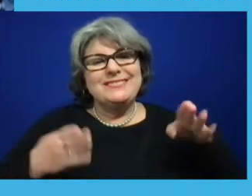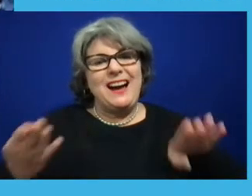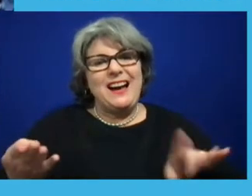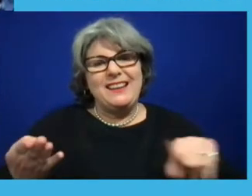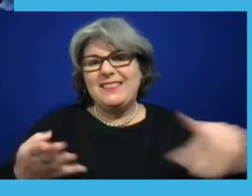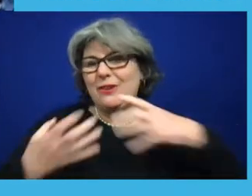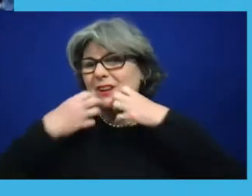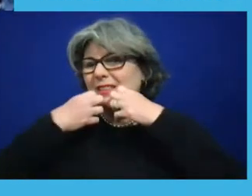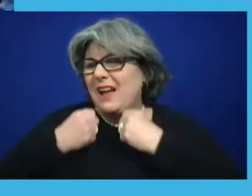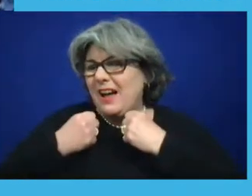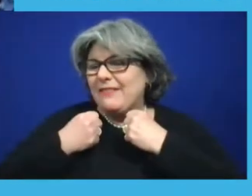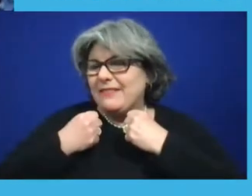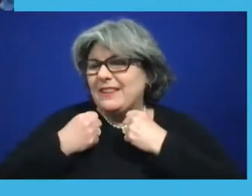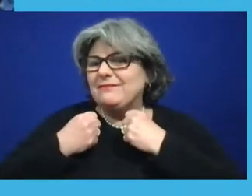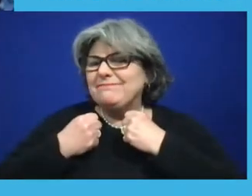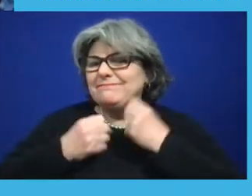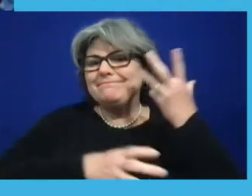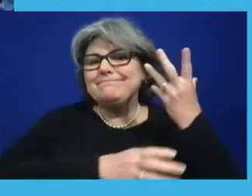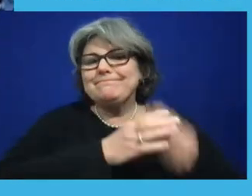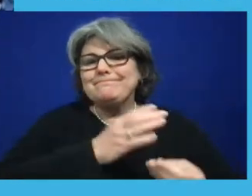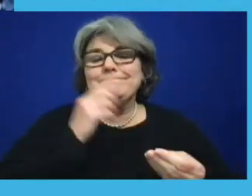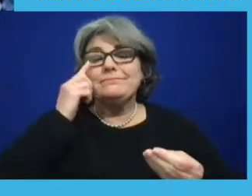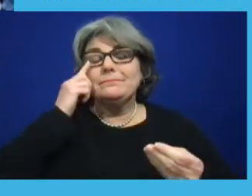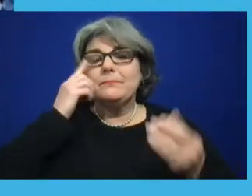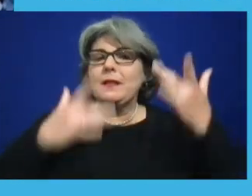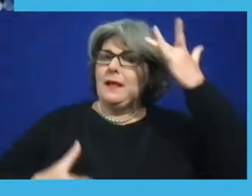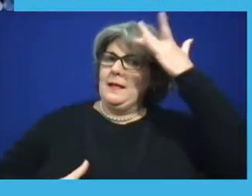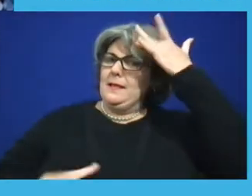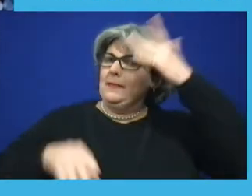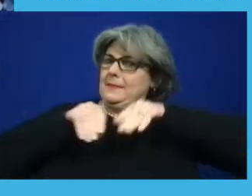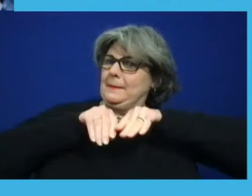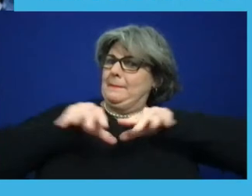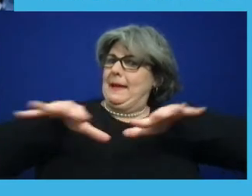A lot of folks lost people that they loved.